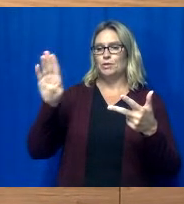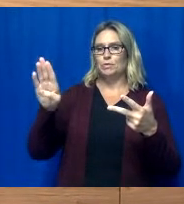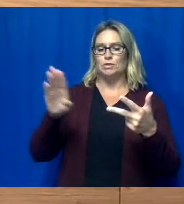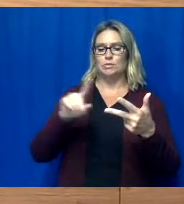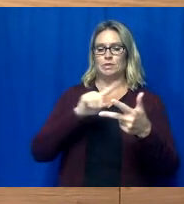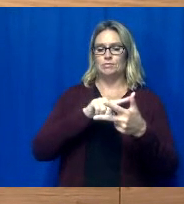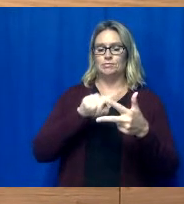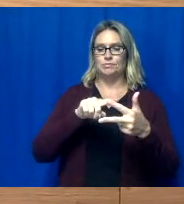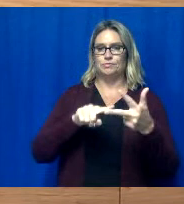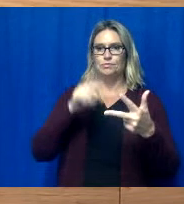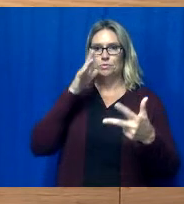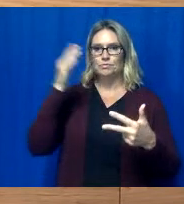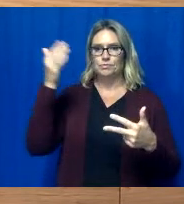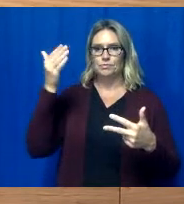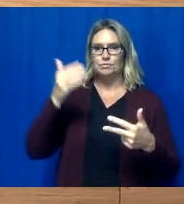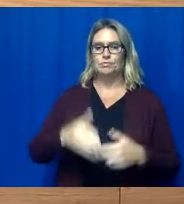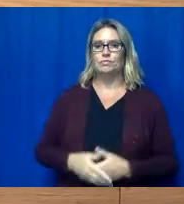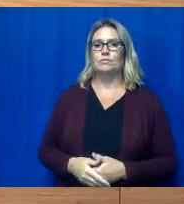Dr. Russell?